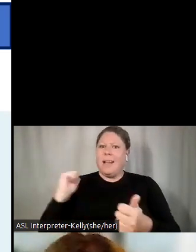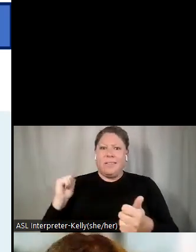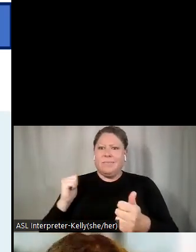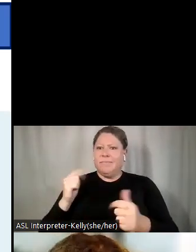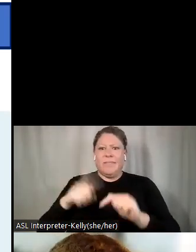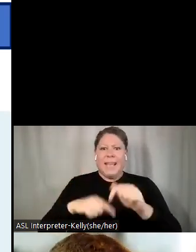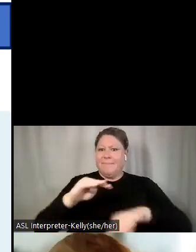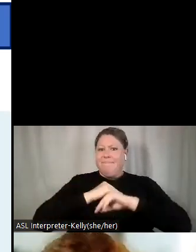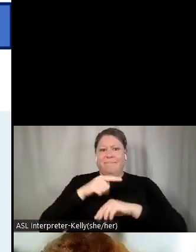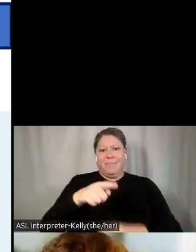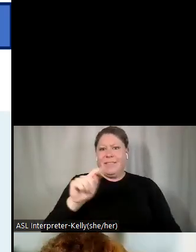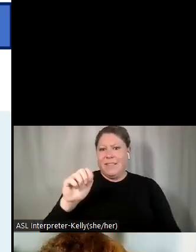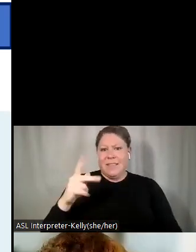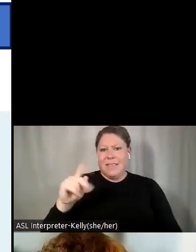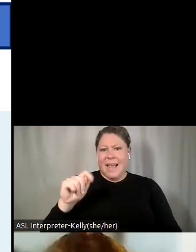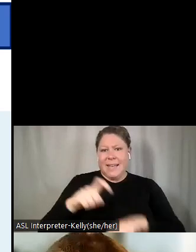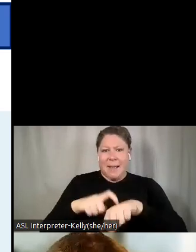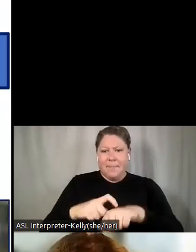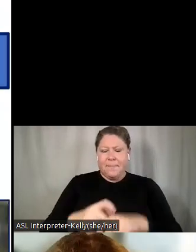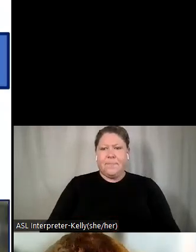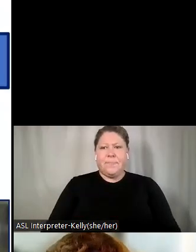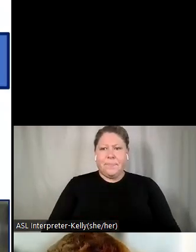time. Next slide, please.